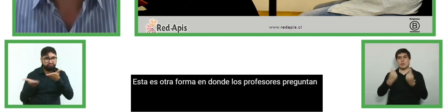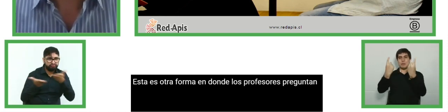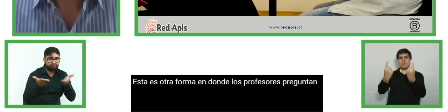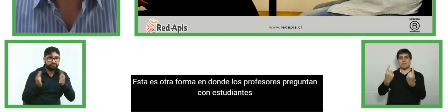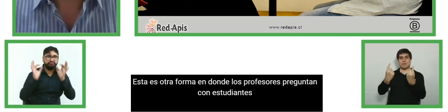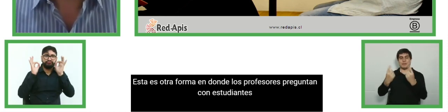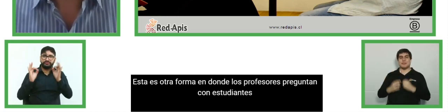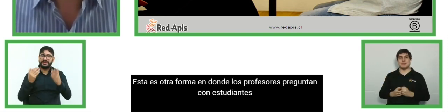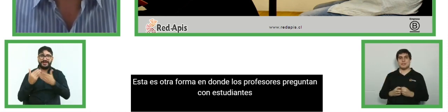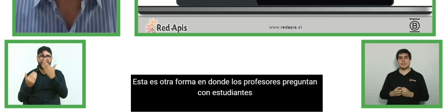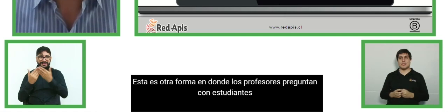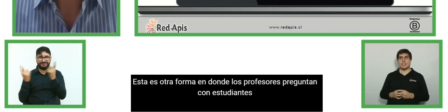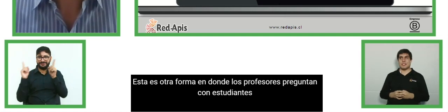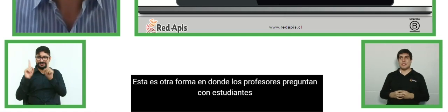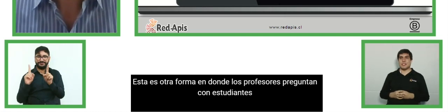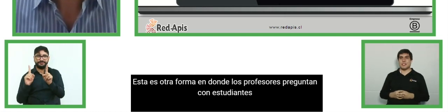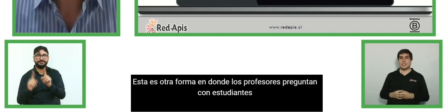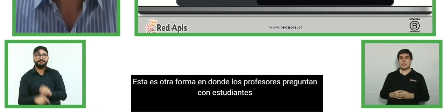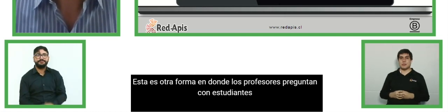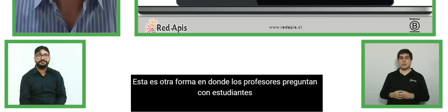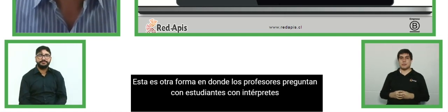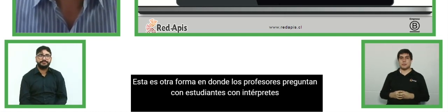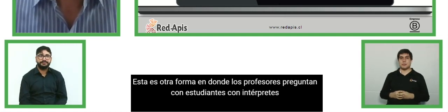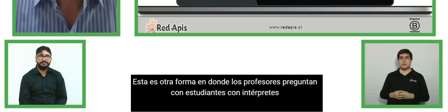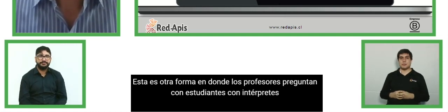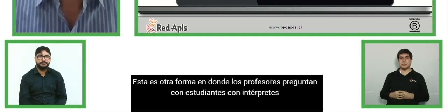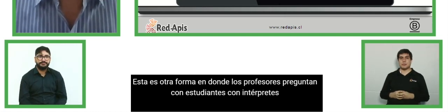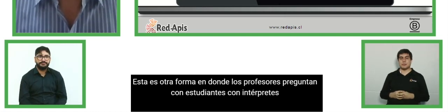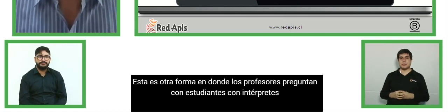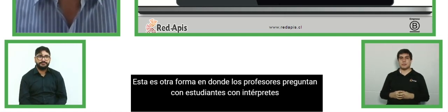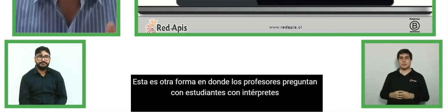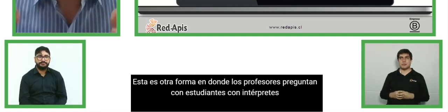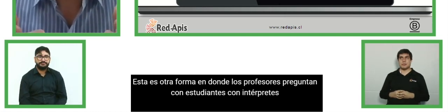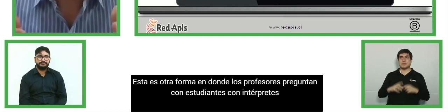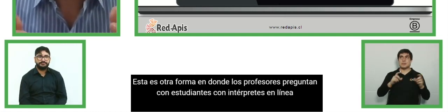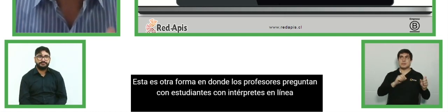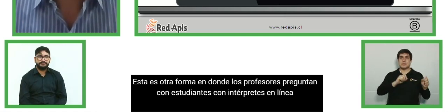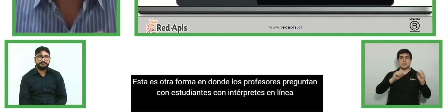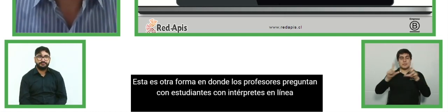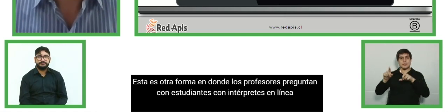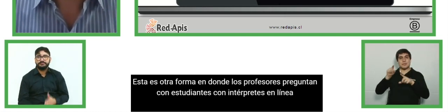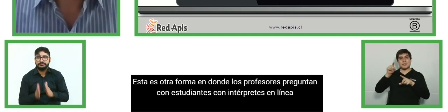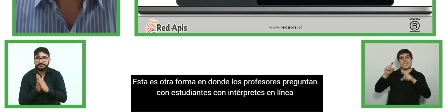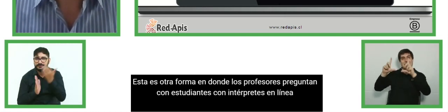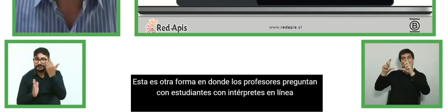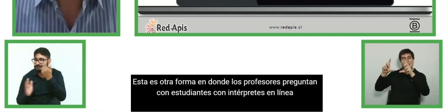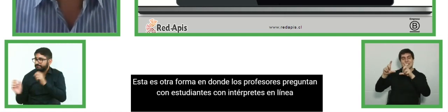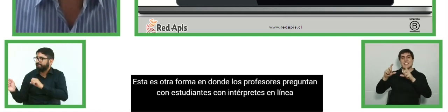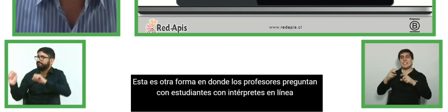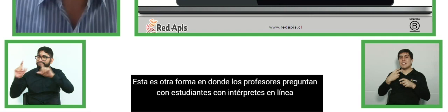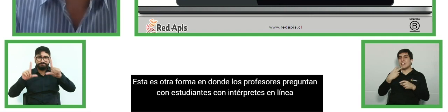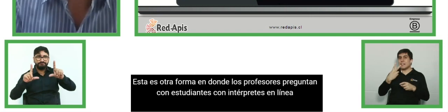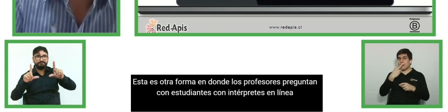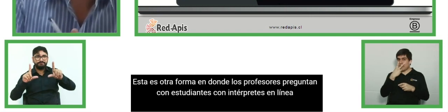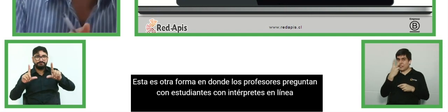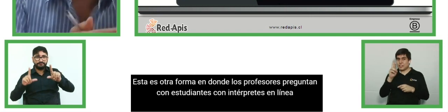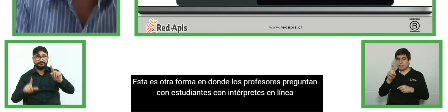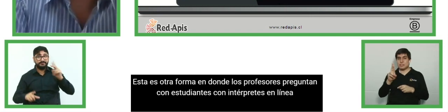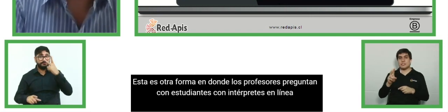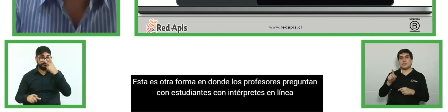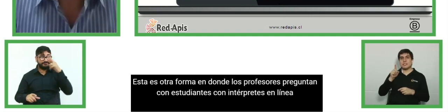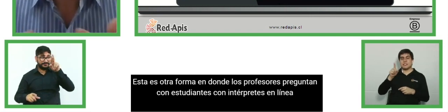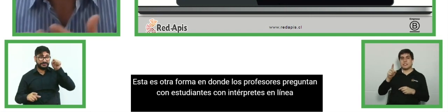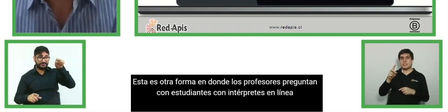Next. And this is the Visor platform where you can see, 1 minute,